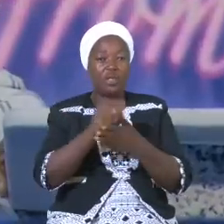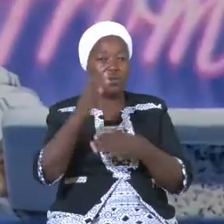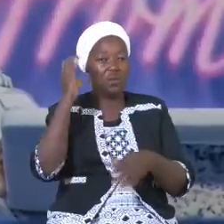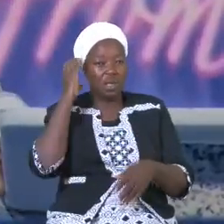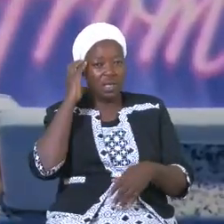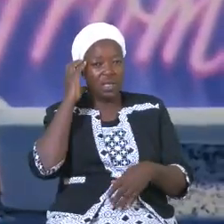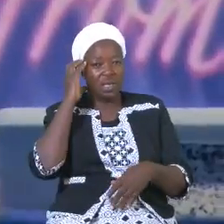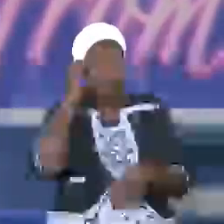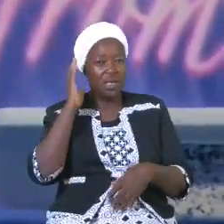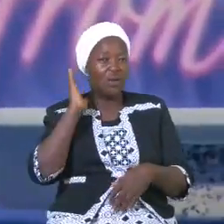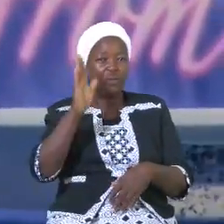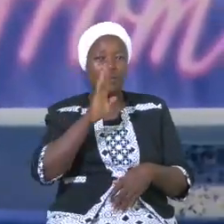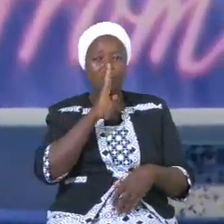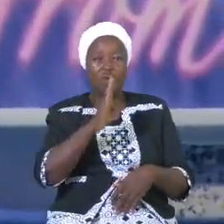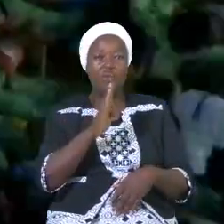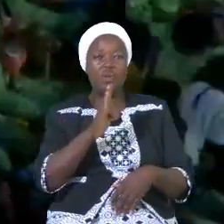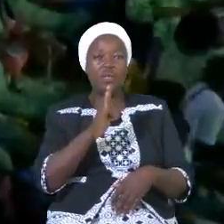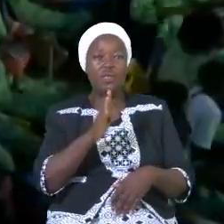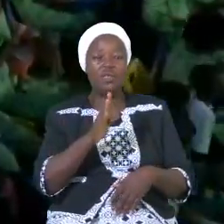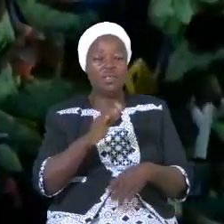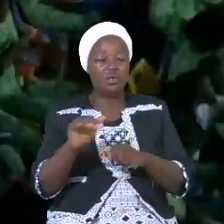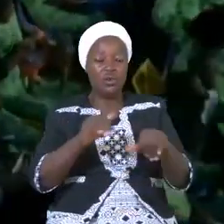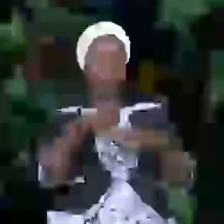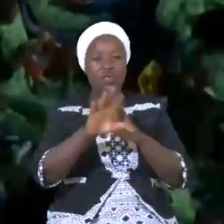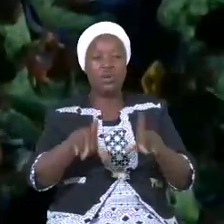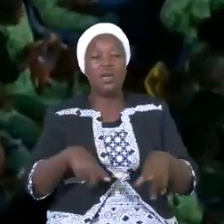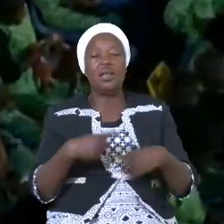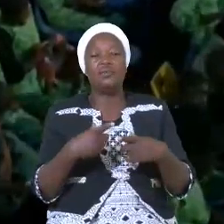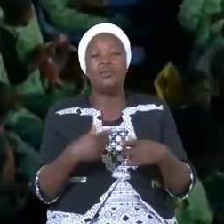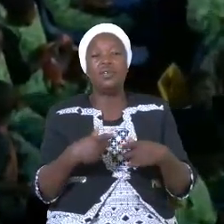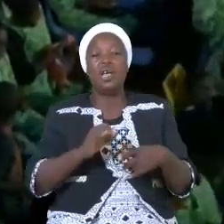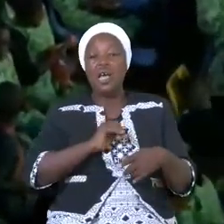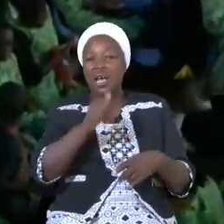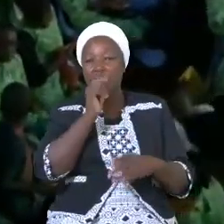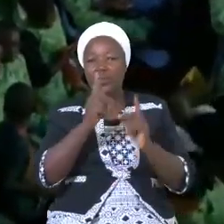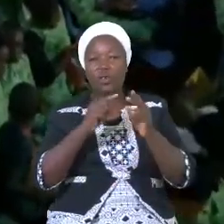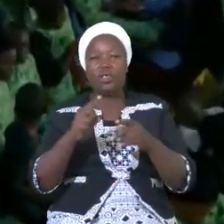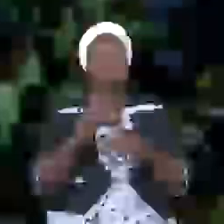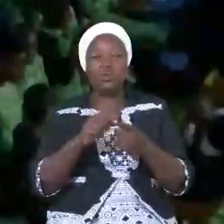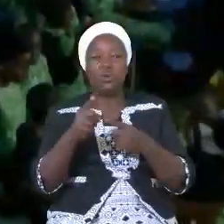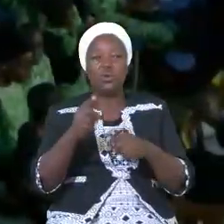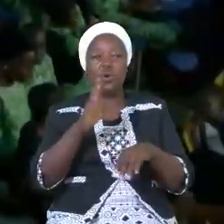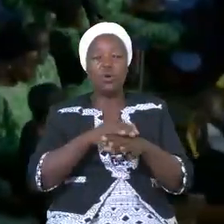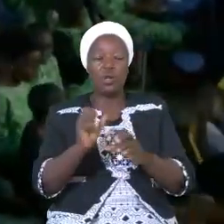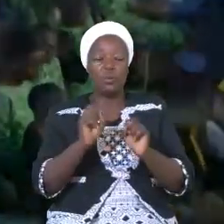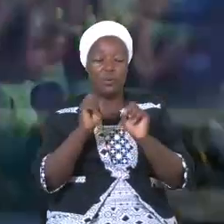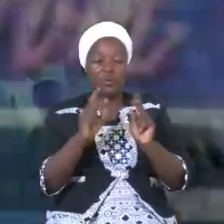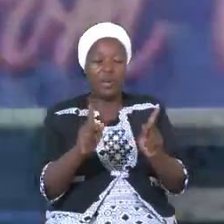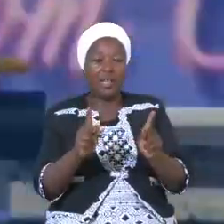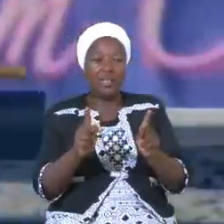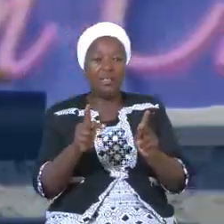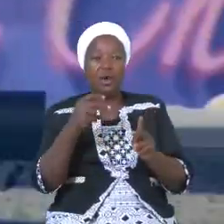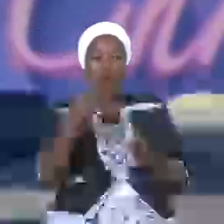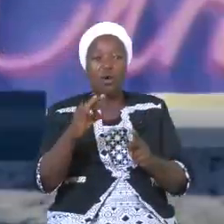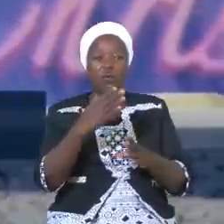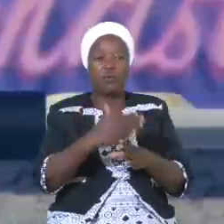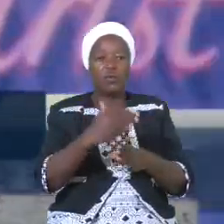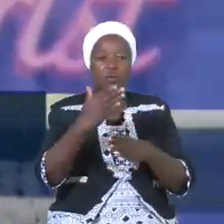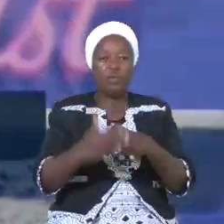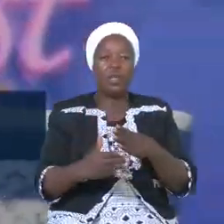will be reproduced in your life i'm talking to you on the privilege of complete